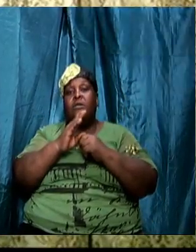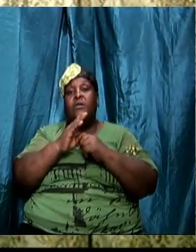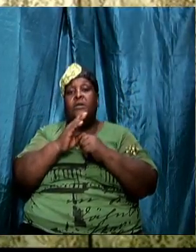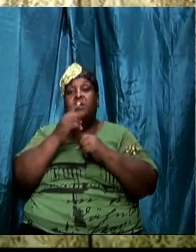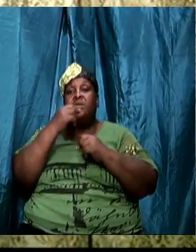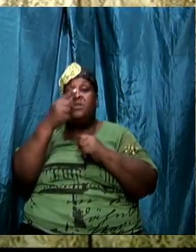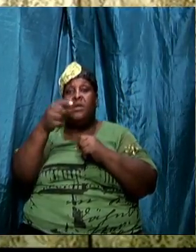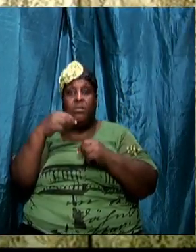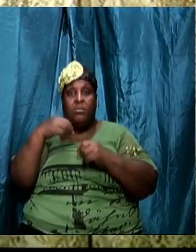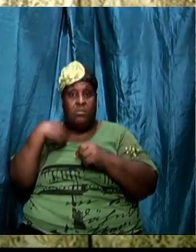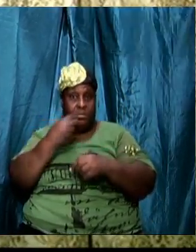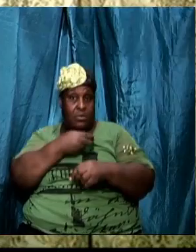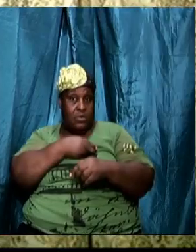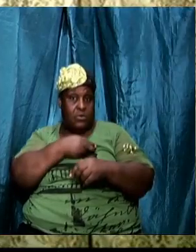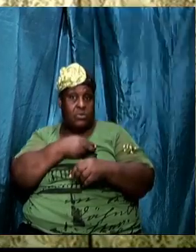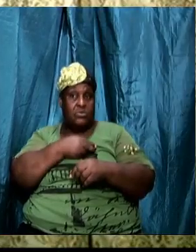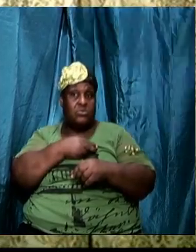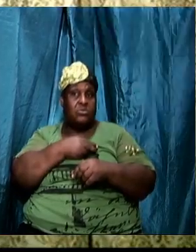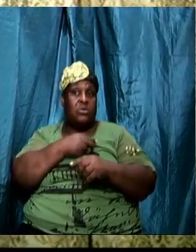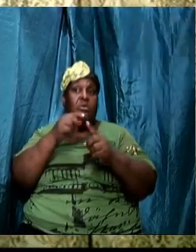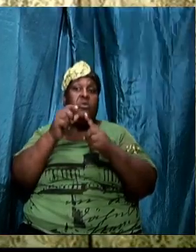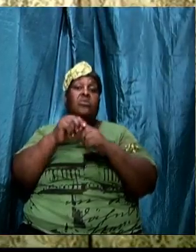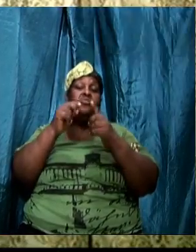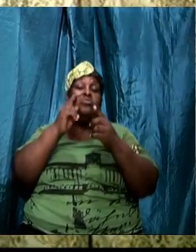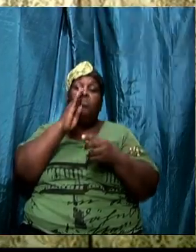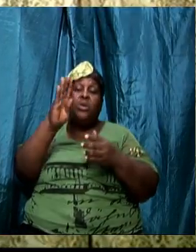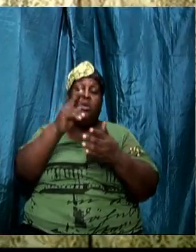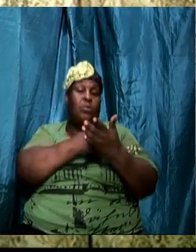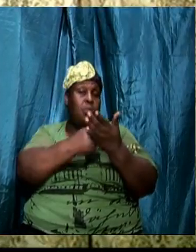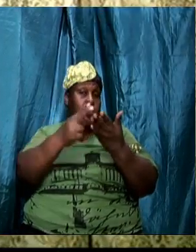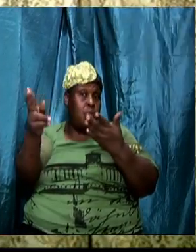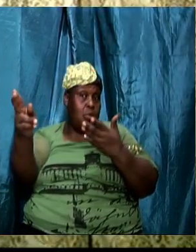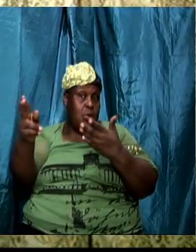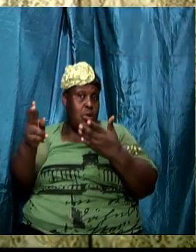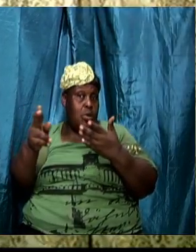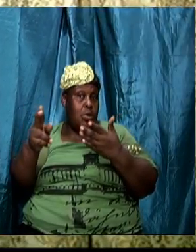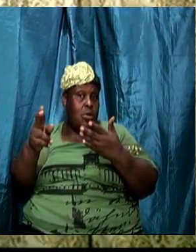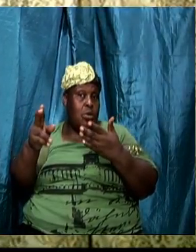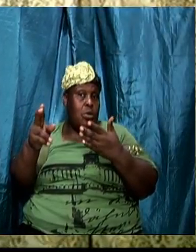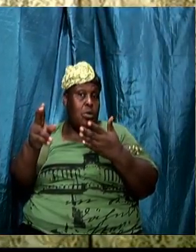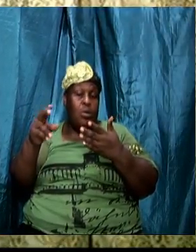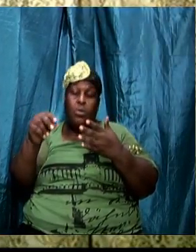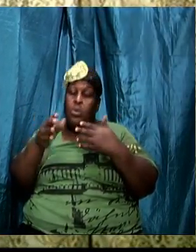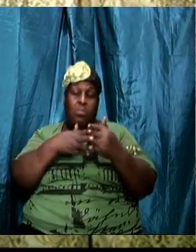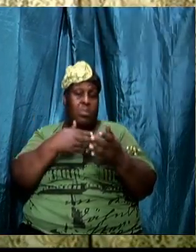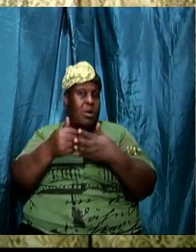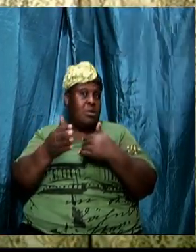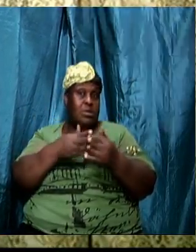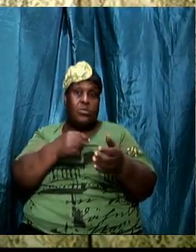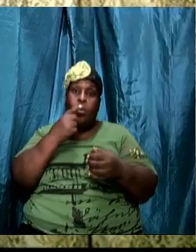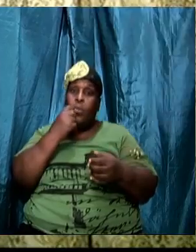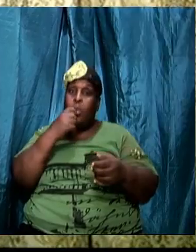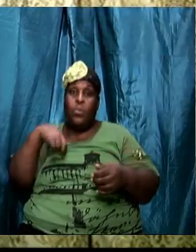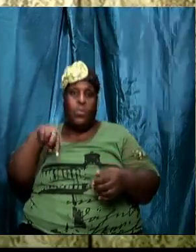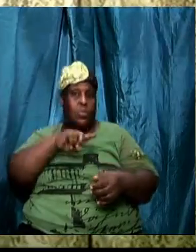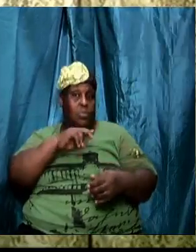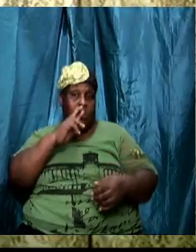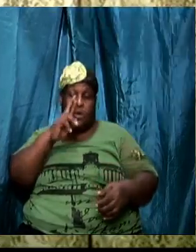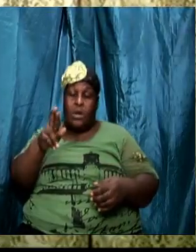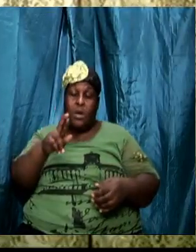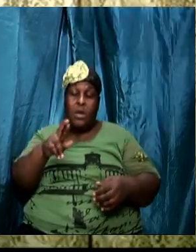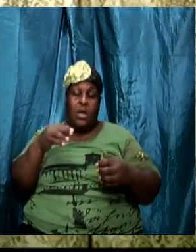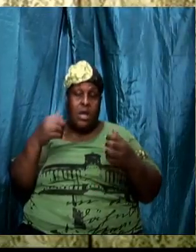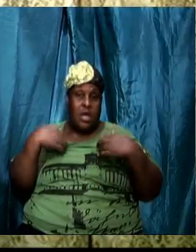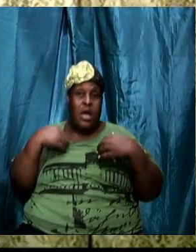Yes? And it doesn't matter who we are going to have to pursue the word. Now, as we